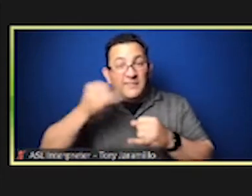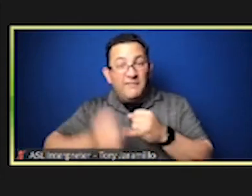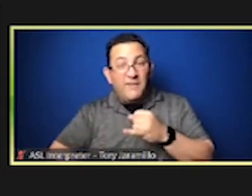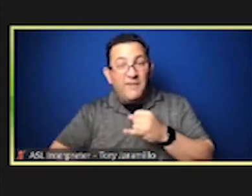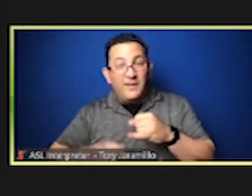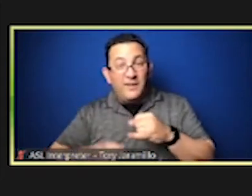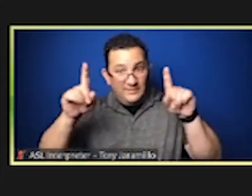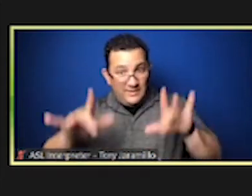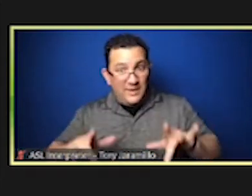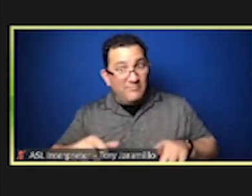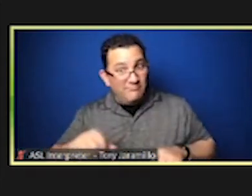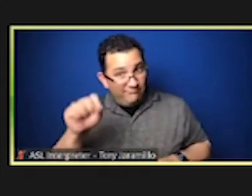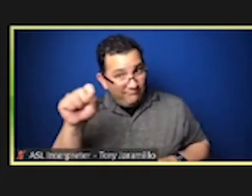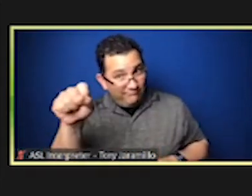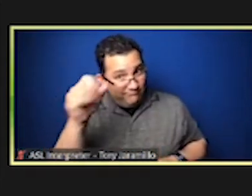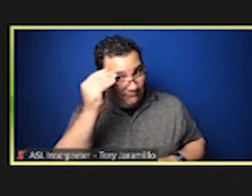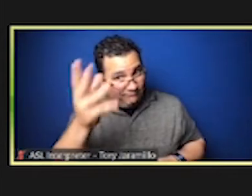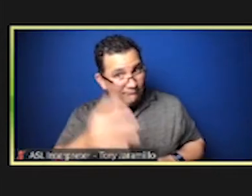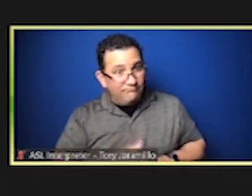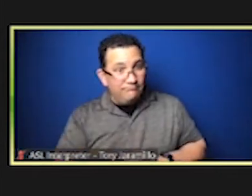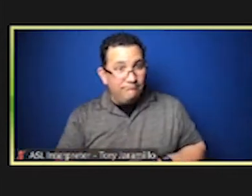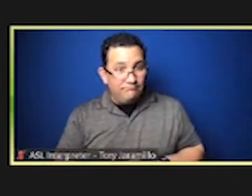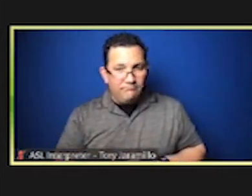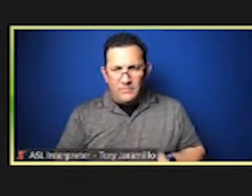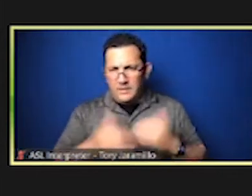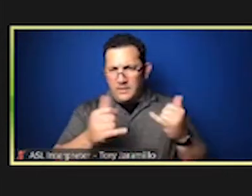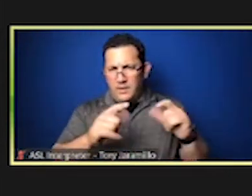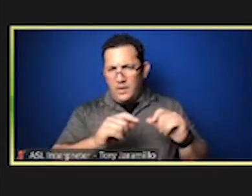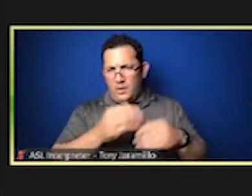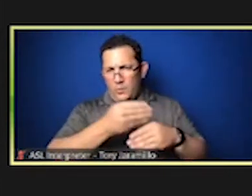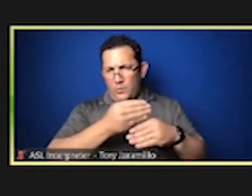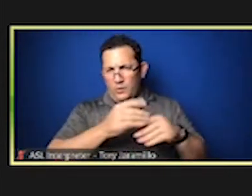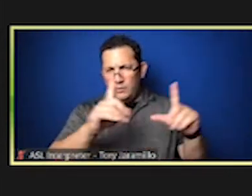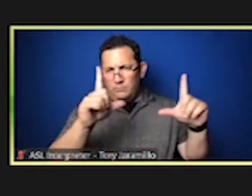I'm going to close this window to go back.